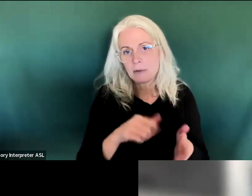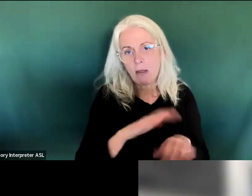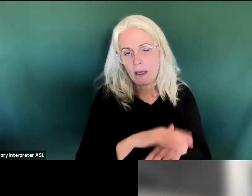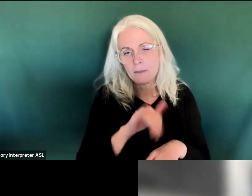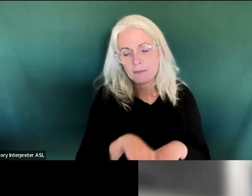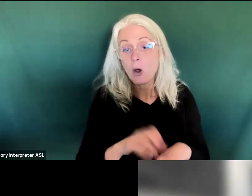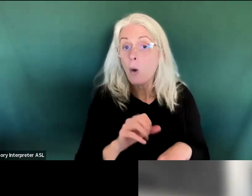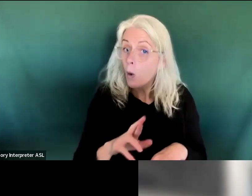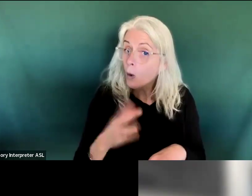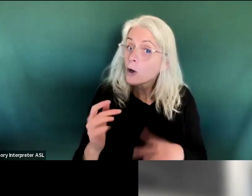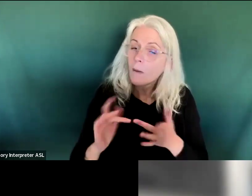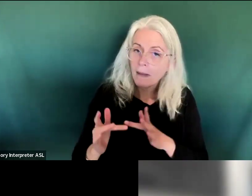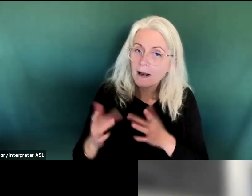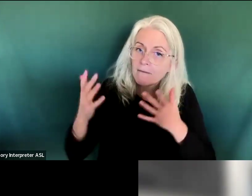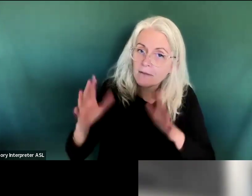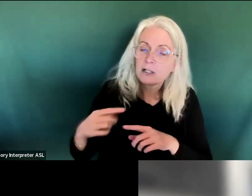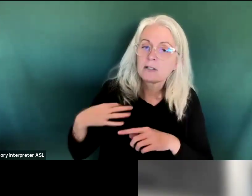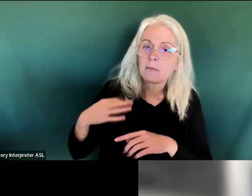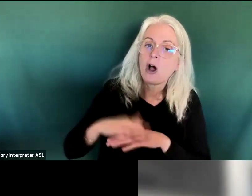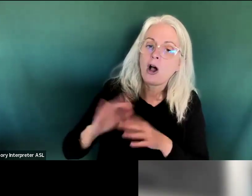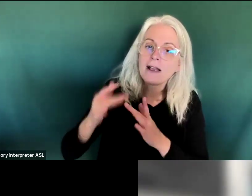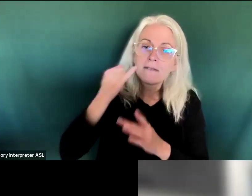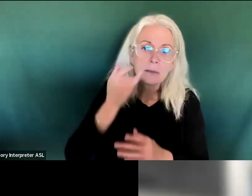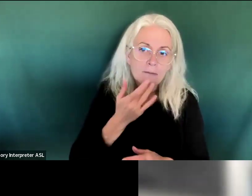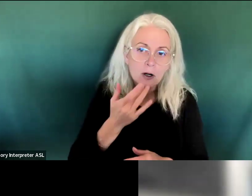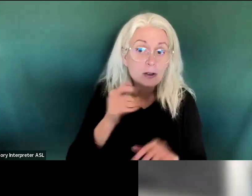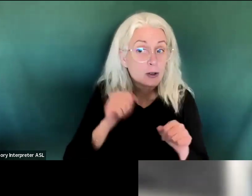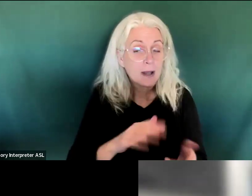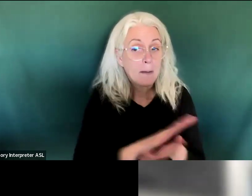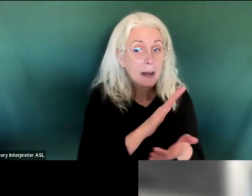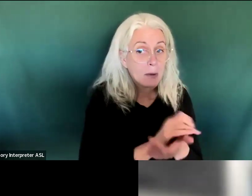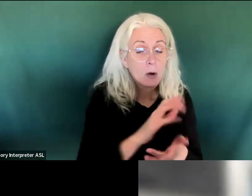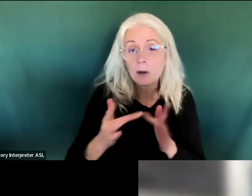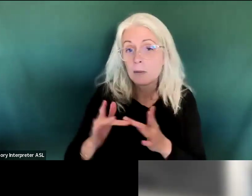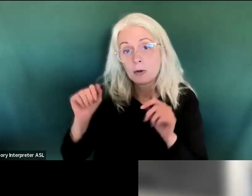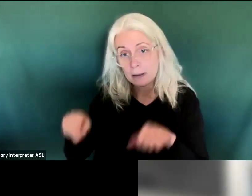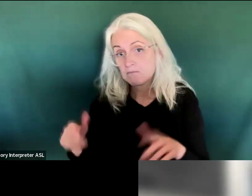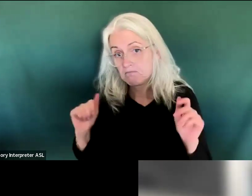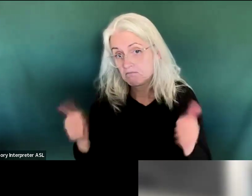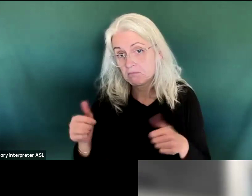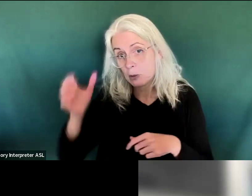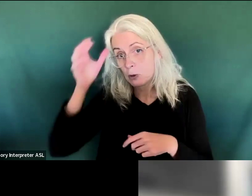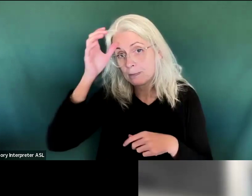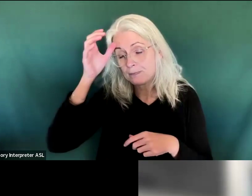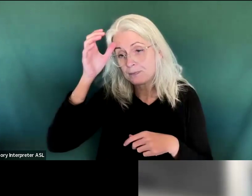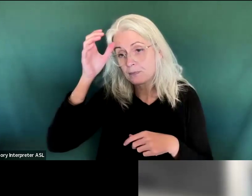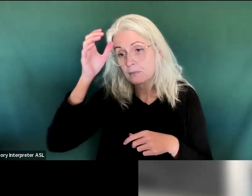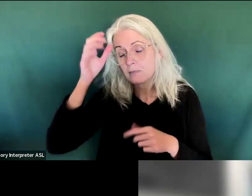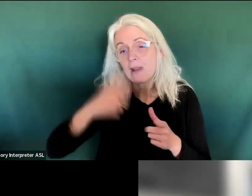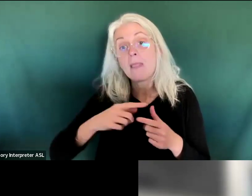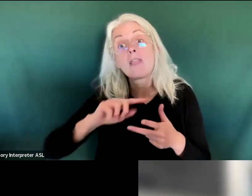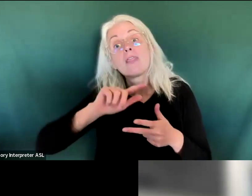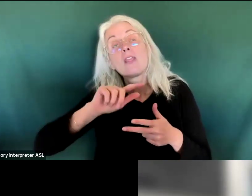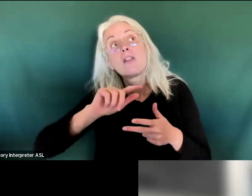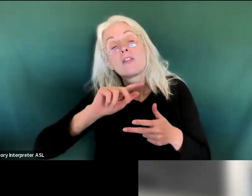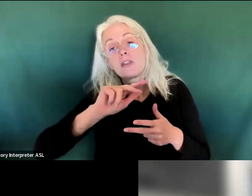go online and finish the application online if they prefer to do that. They would then, from there, the